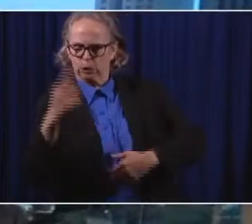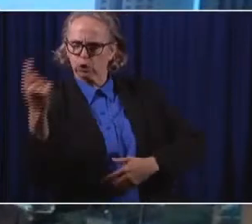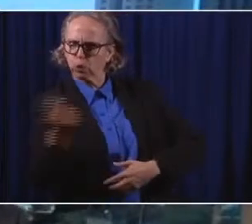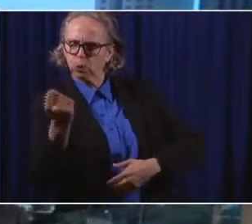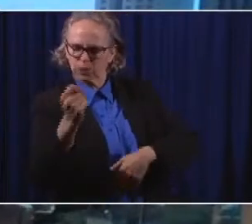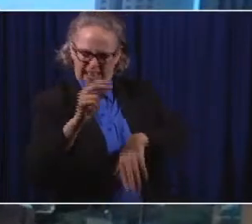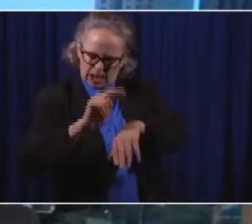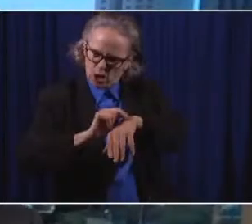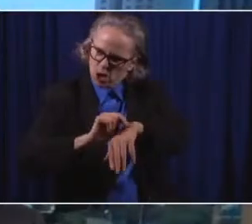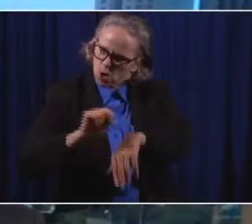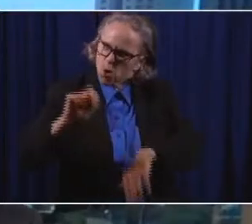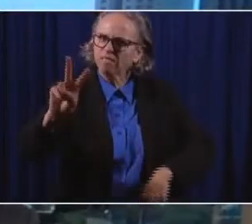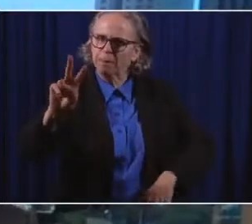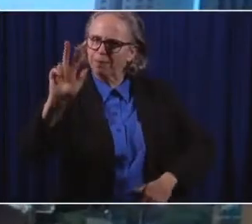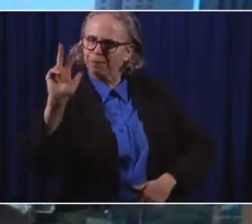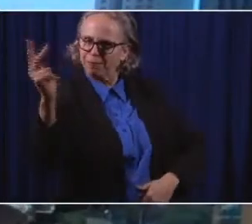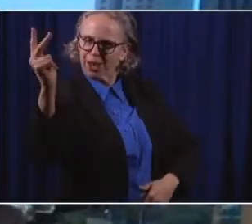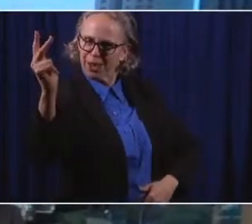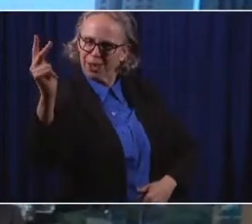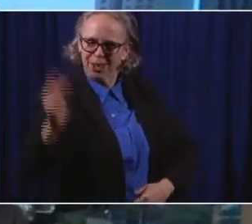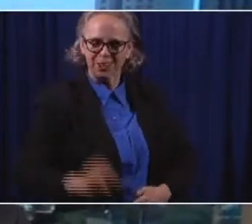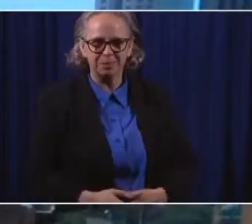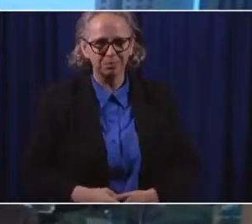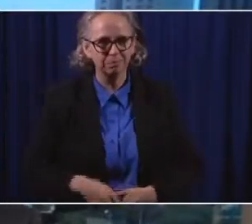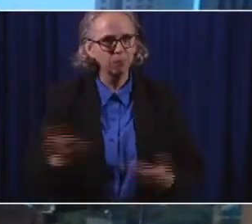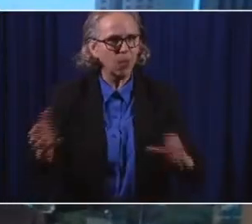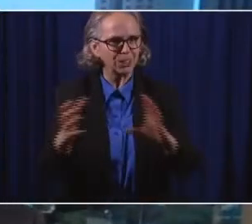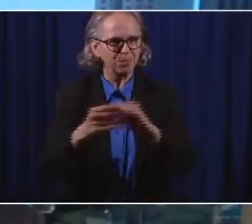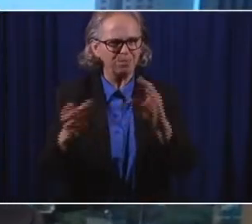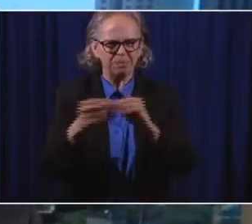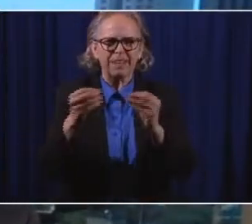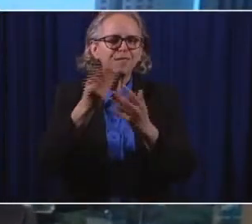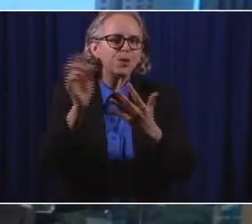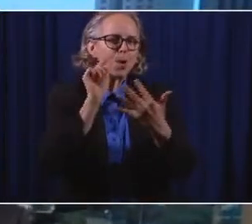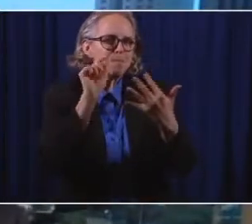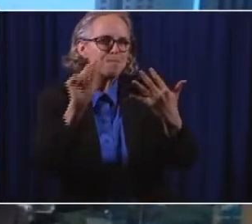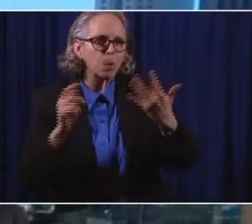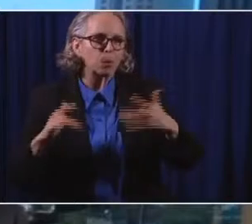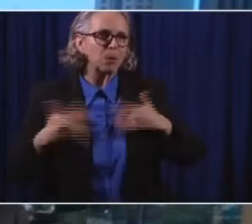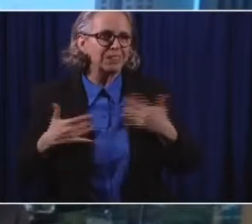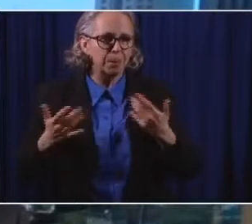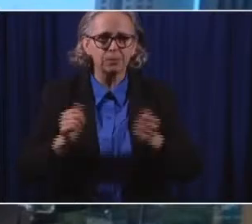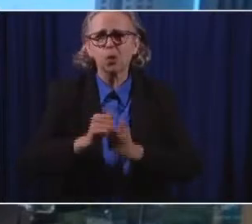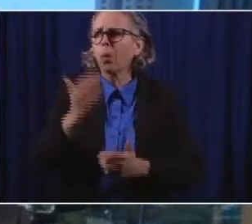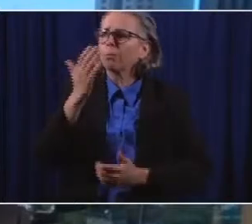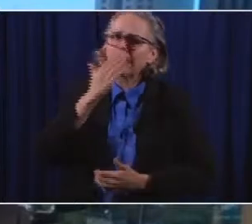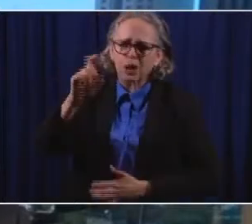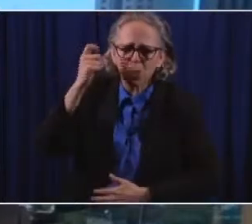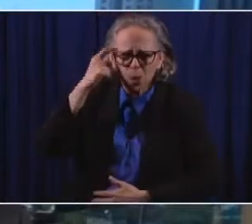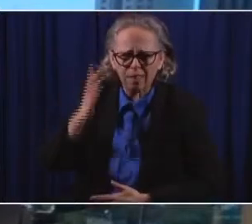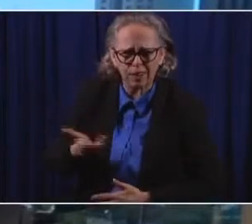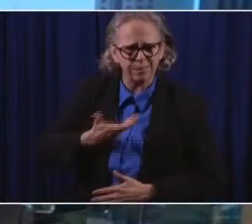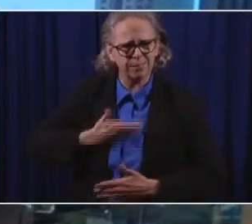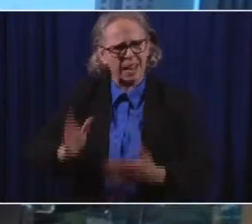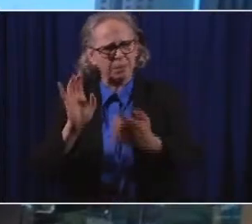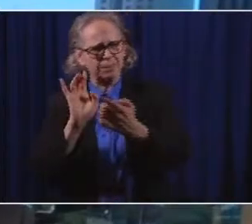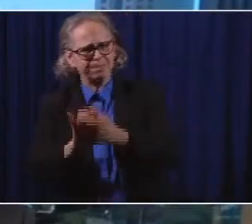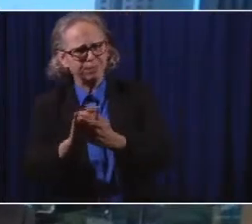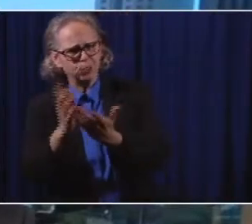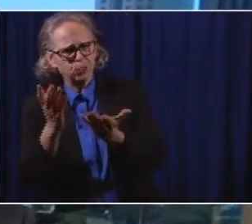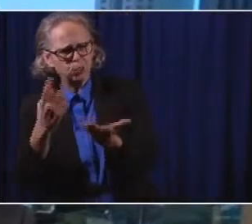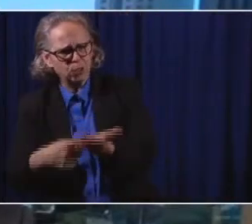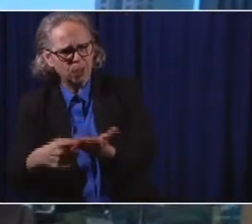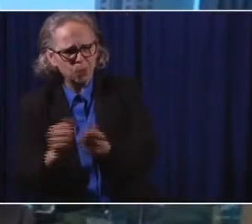things I just wanted to talk about today, Governor. I really appreciate you giving me the opportunity to discuss a few of these things. Of course, way back in the spring,